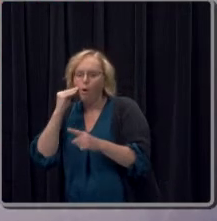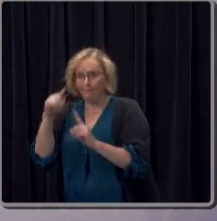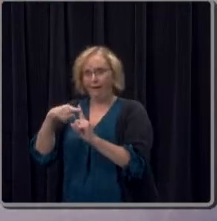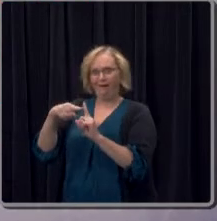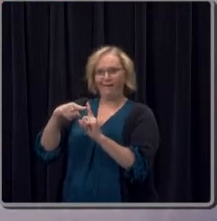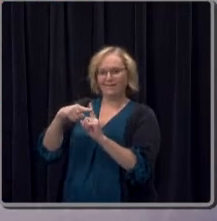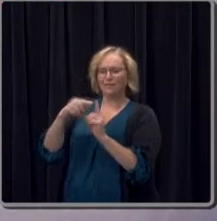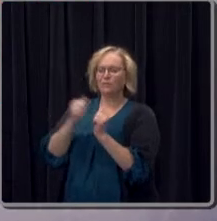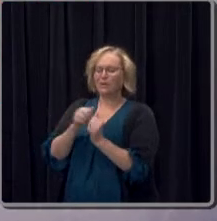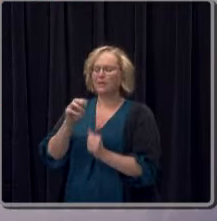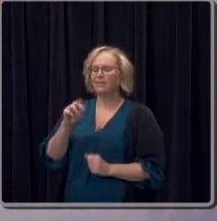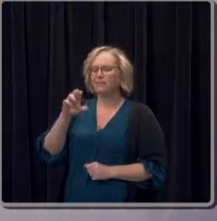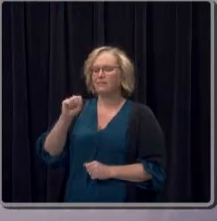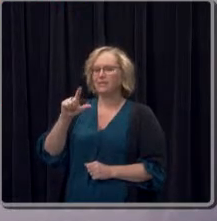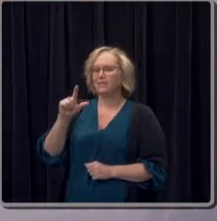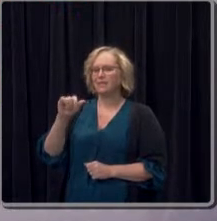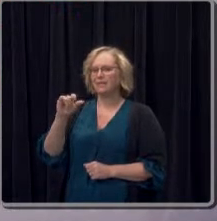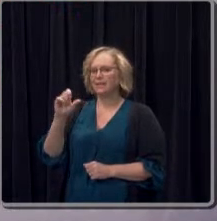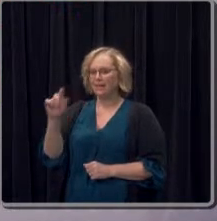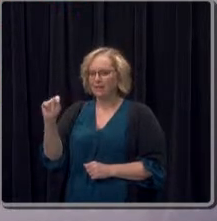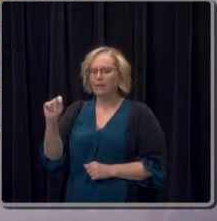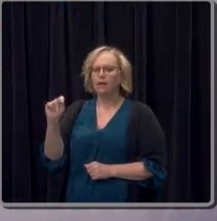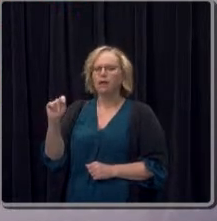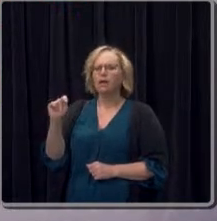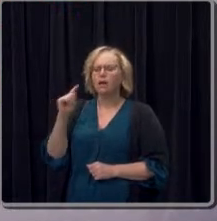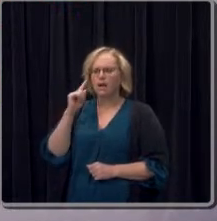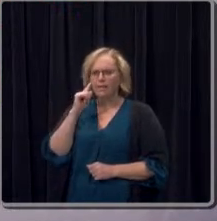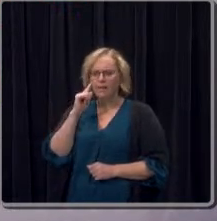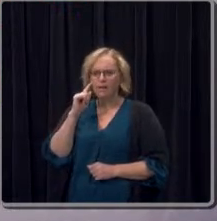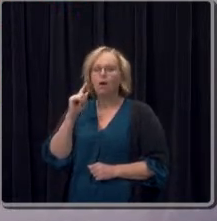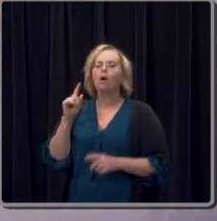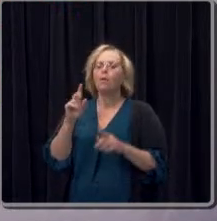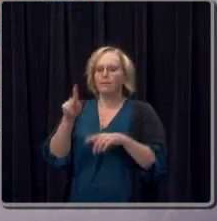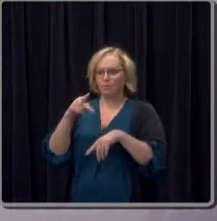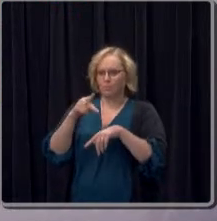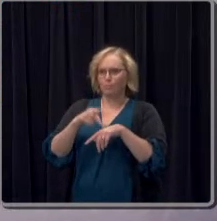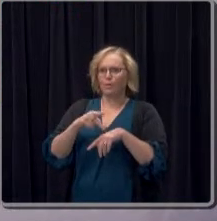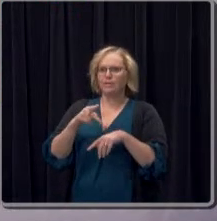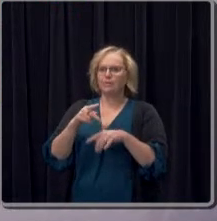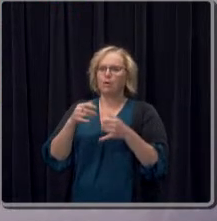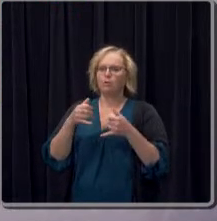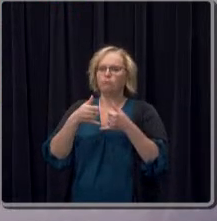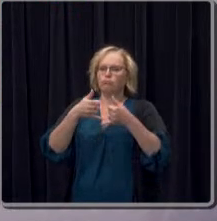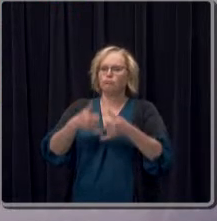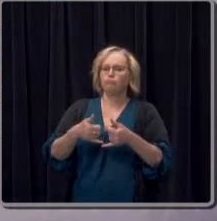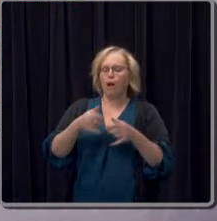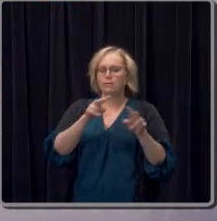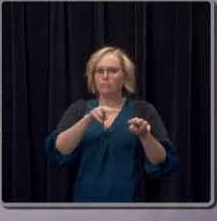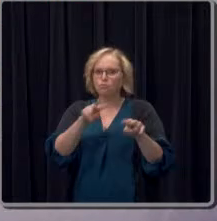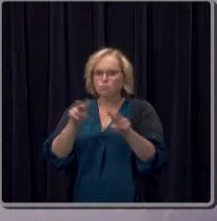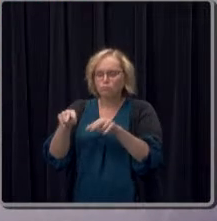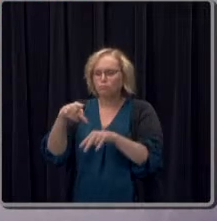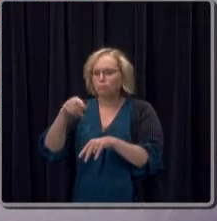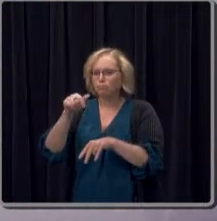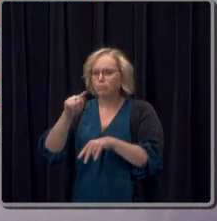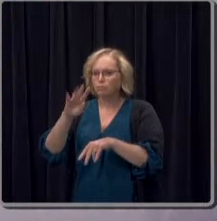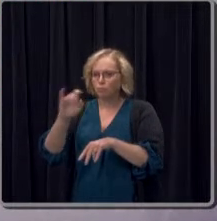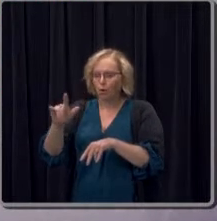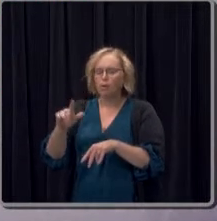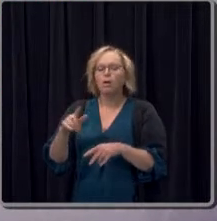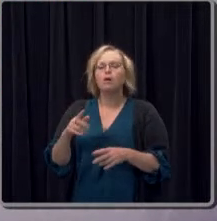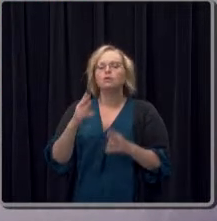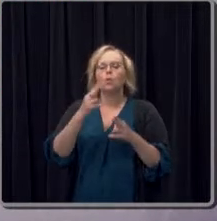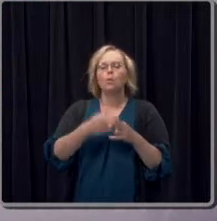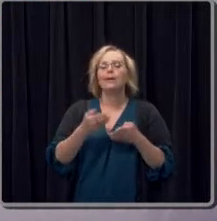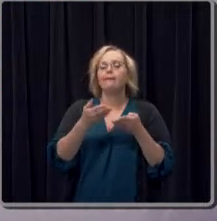then, so I think it skipped. We also do Principal Prize Patrol. So we nominate students that